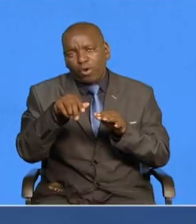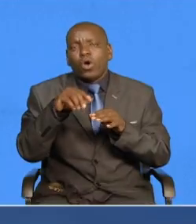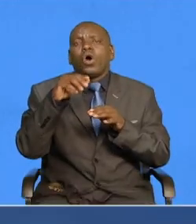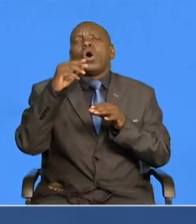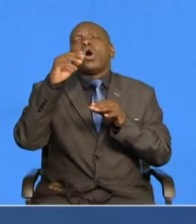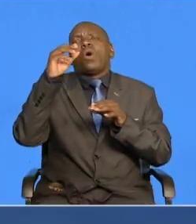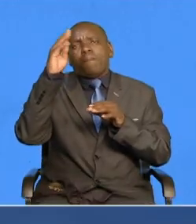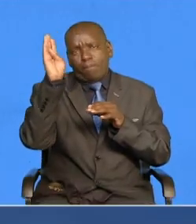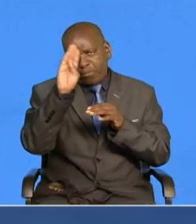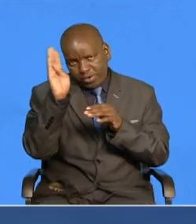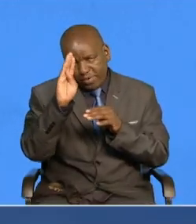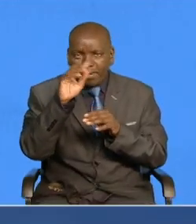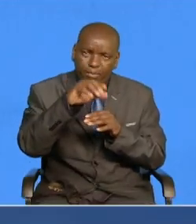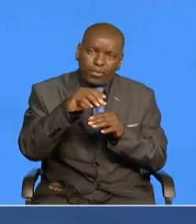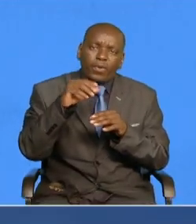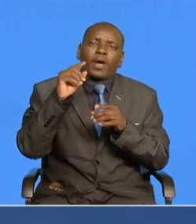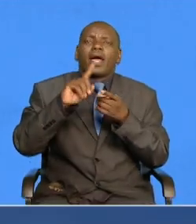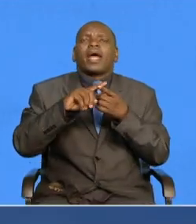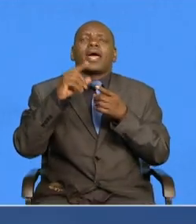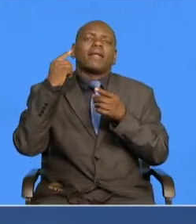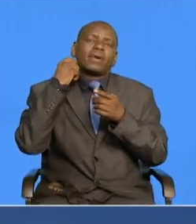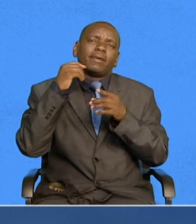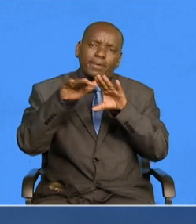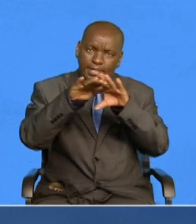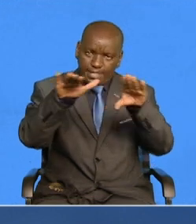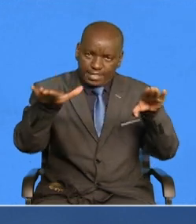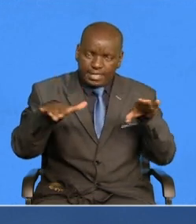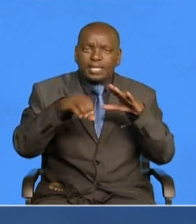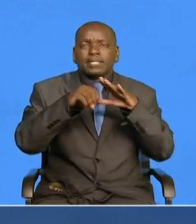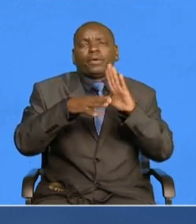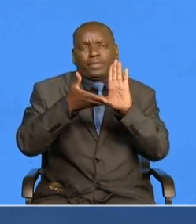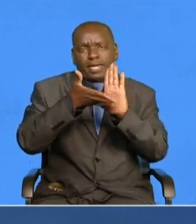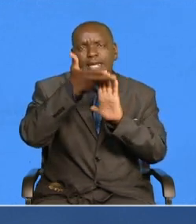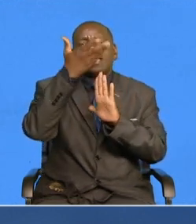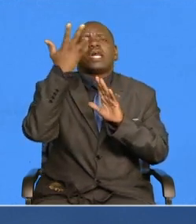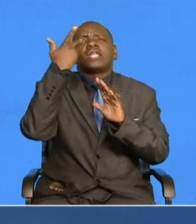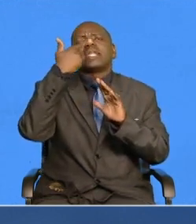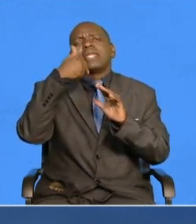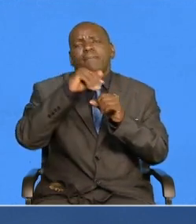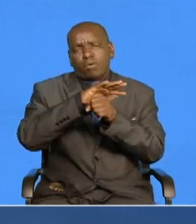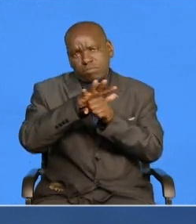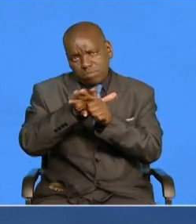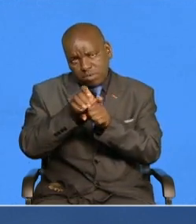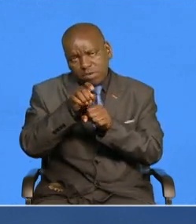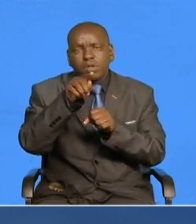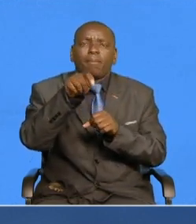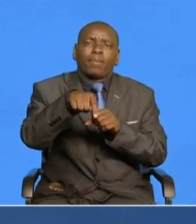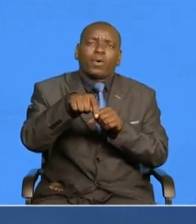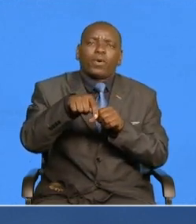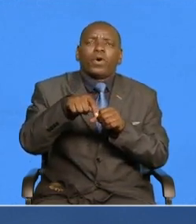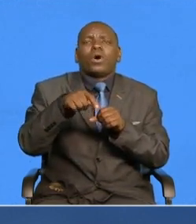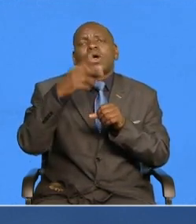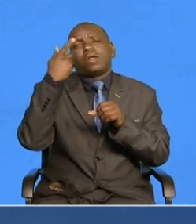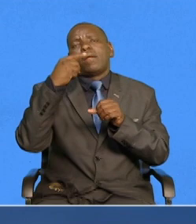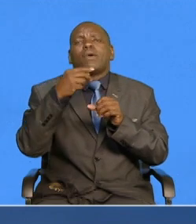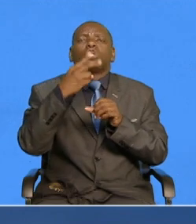Bulawayo Metropolitan Province and the Matabeleland South Province have the highest number of cases per capita,